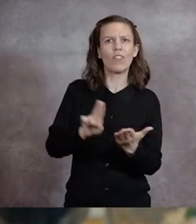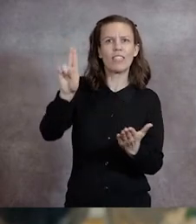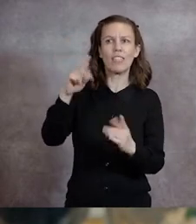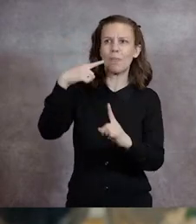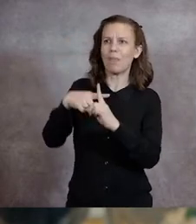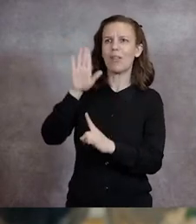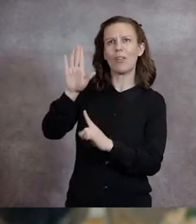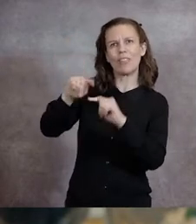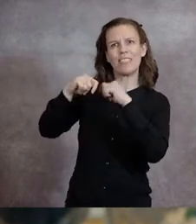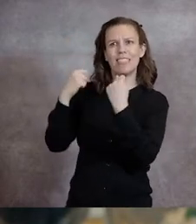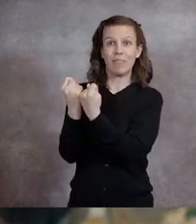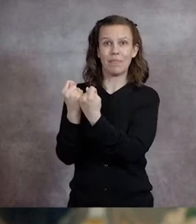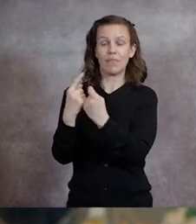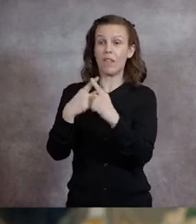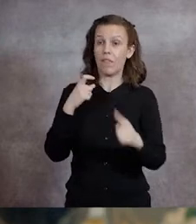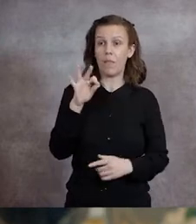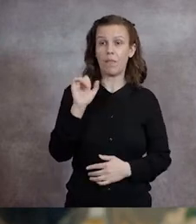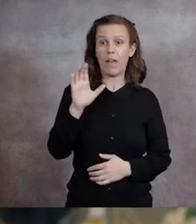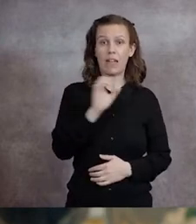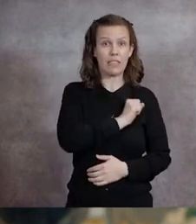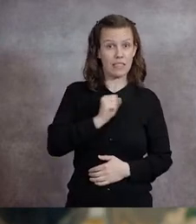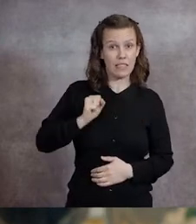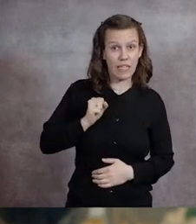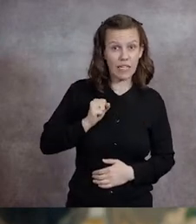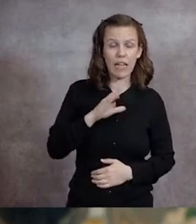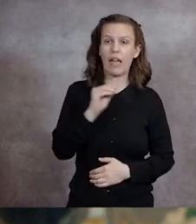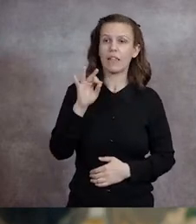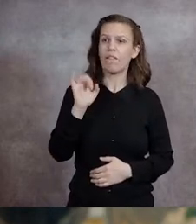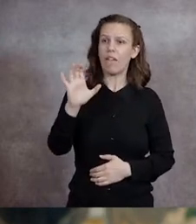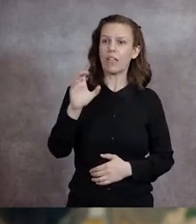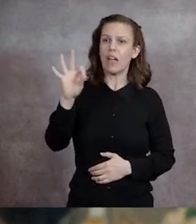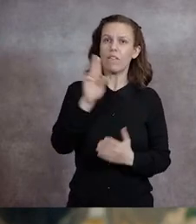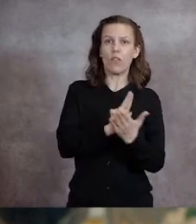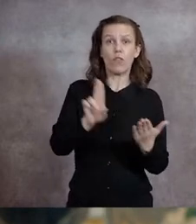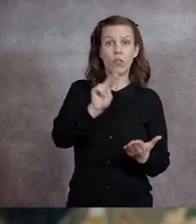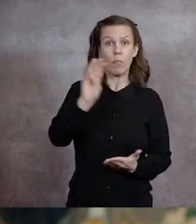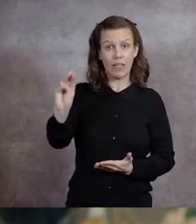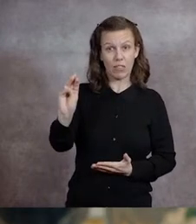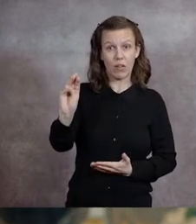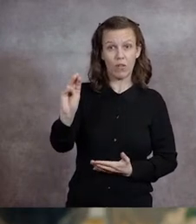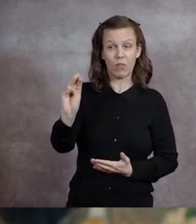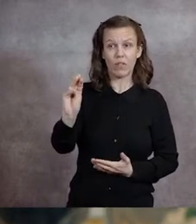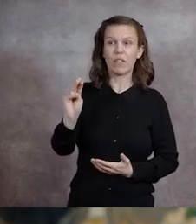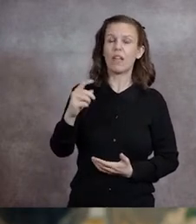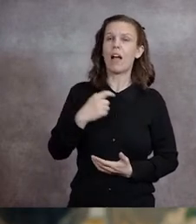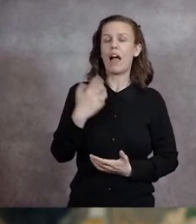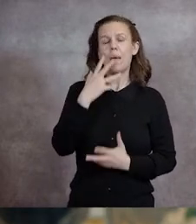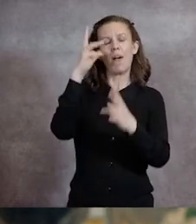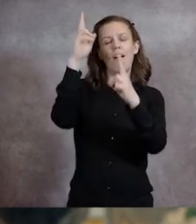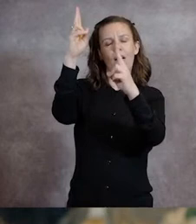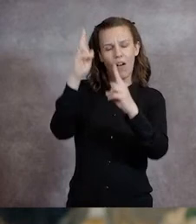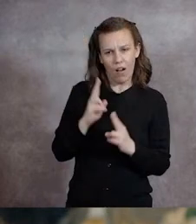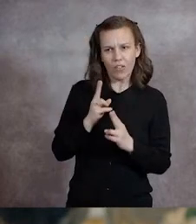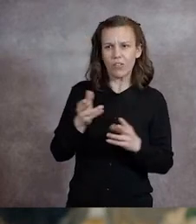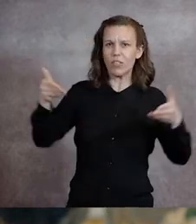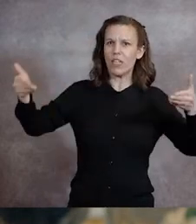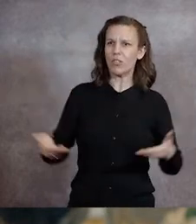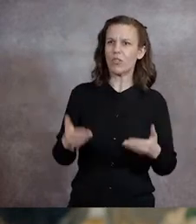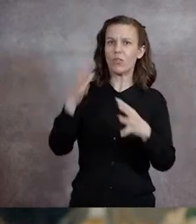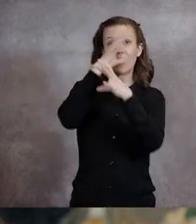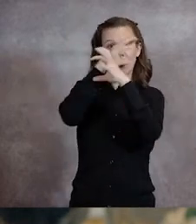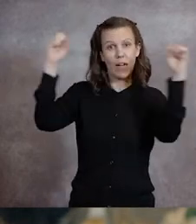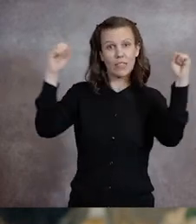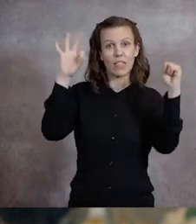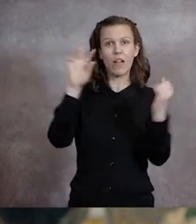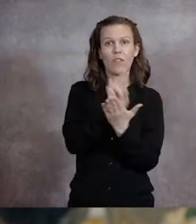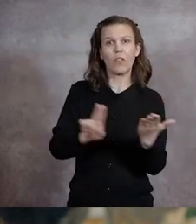On behalf of the faculty senate and the faculty of the University of New Mexico, it is my honor to introduce the president